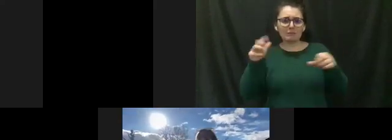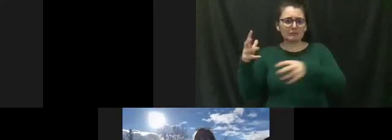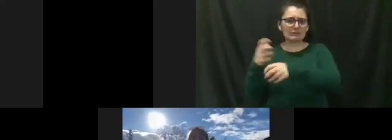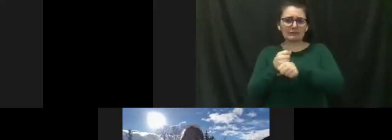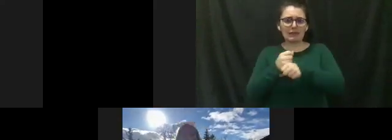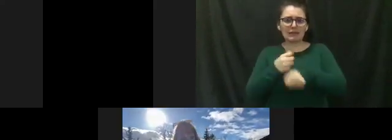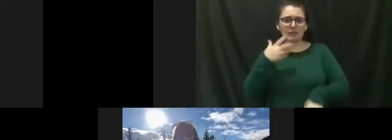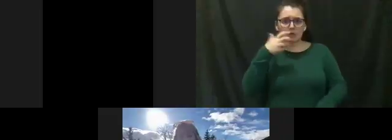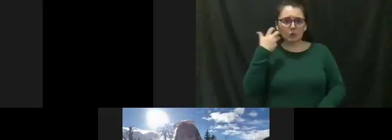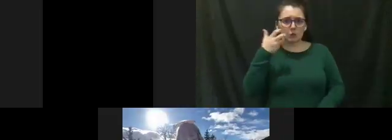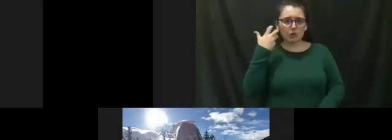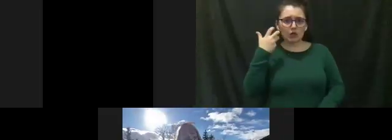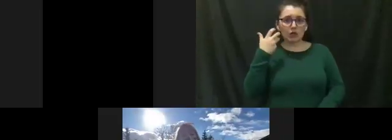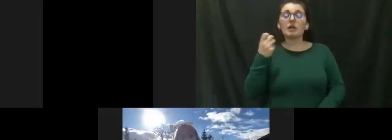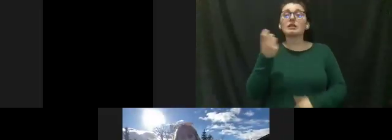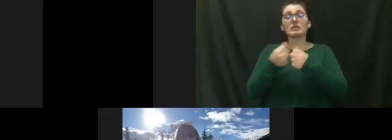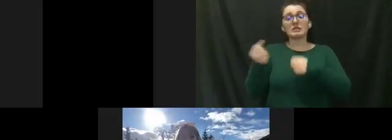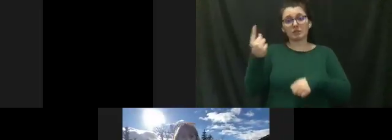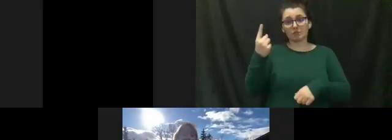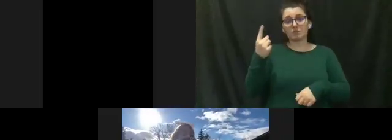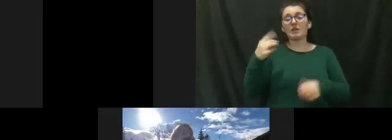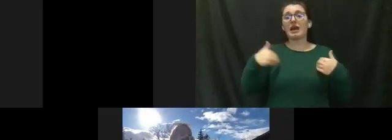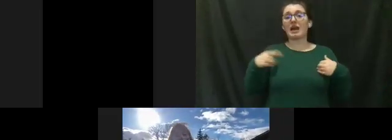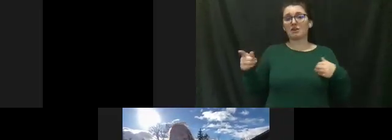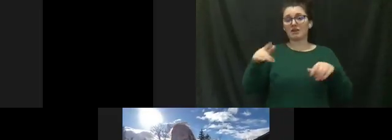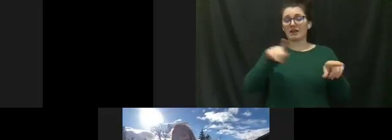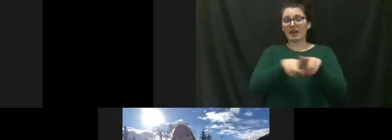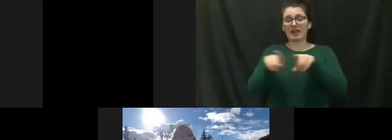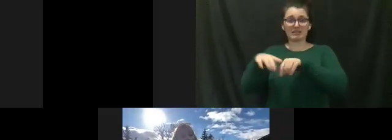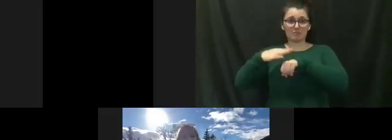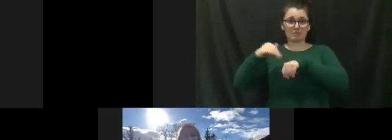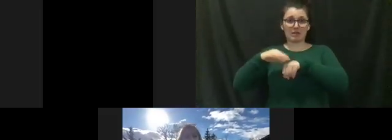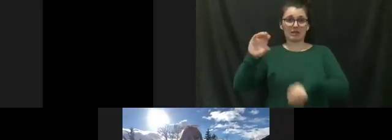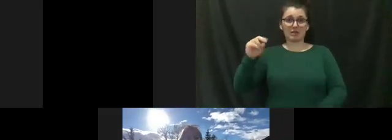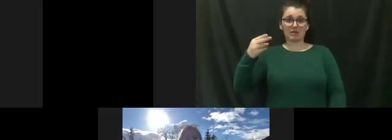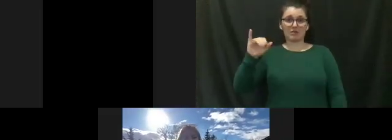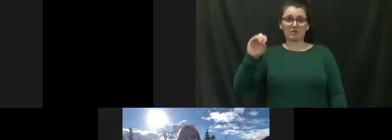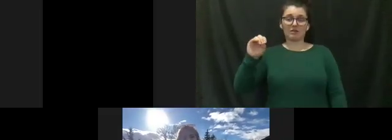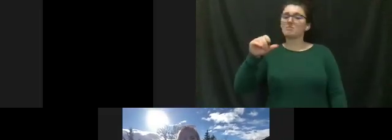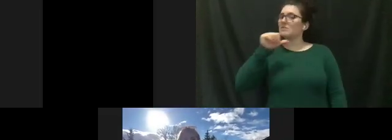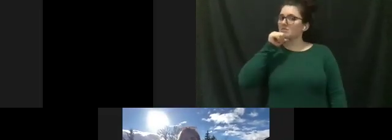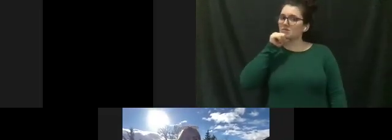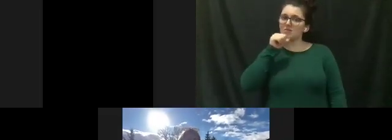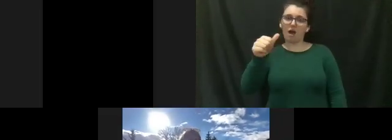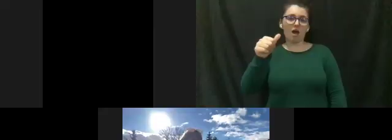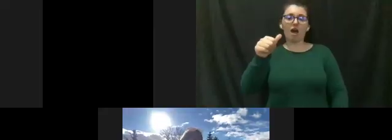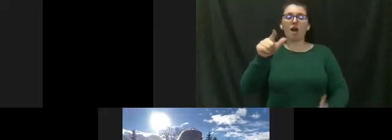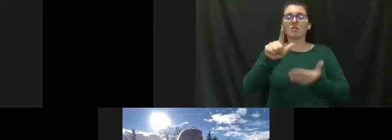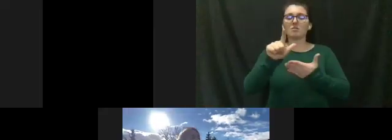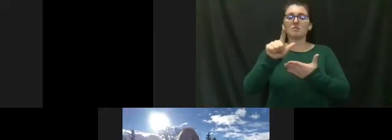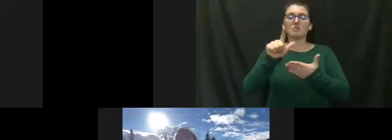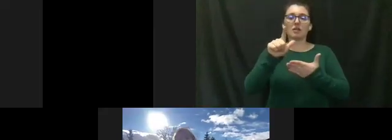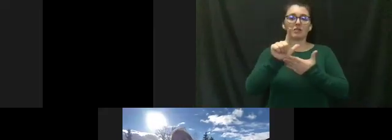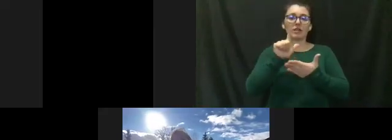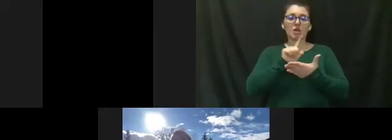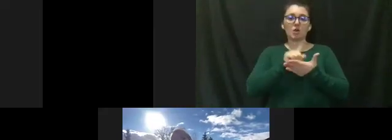her as a pet in Ohio, so she was confiscated. It is not legal to have these guys as pets, nor is it recommended because they are as